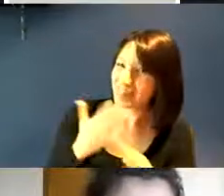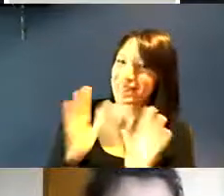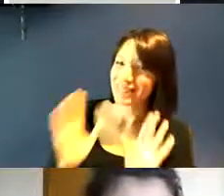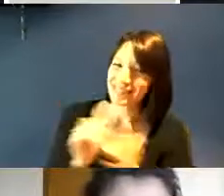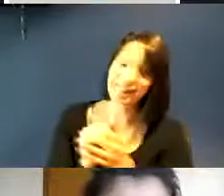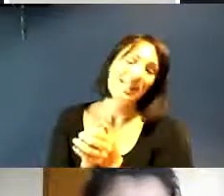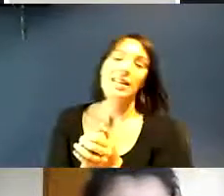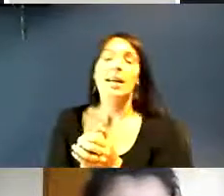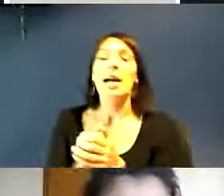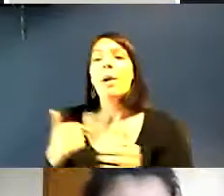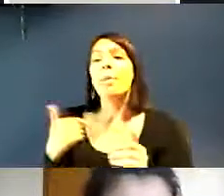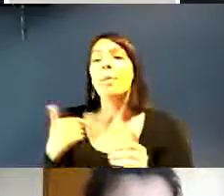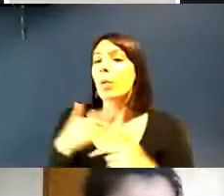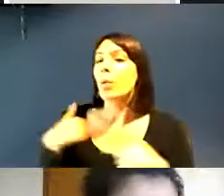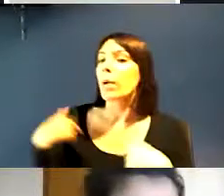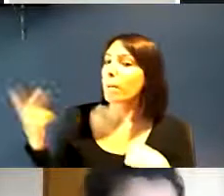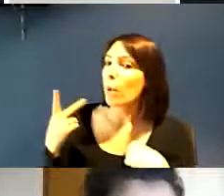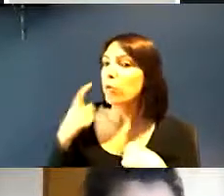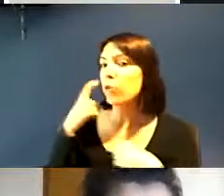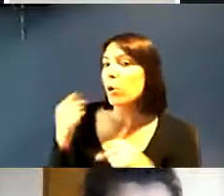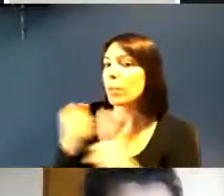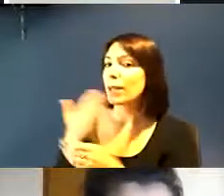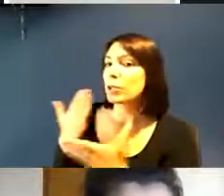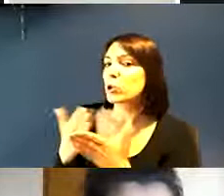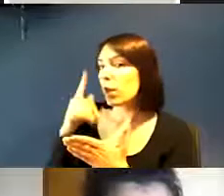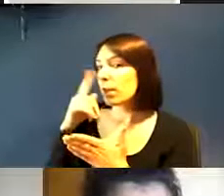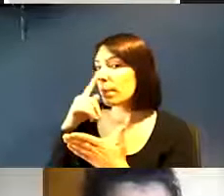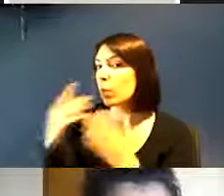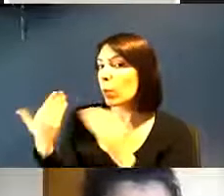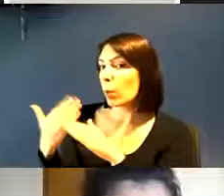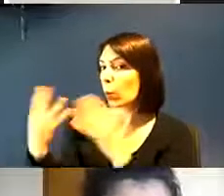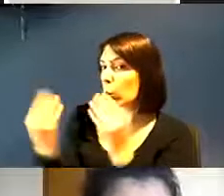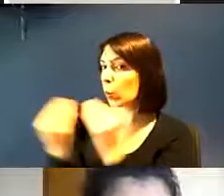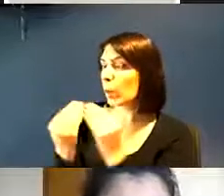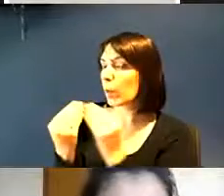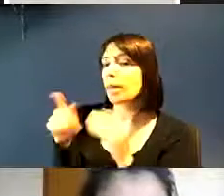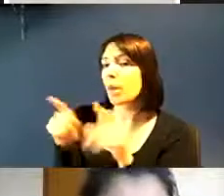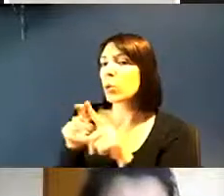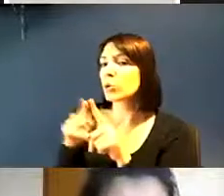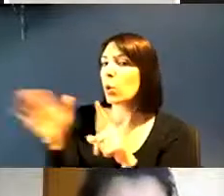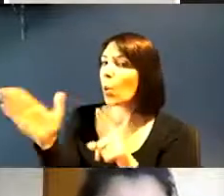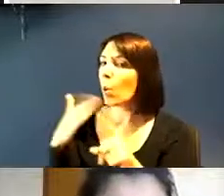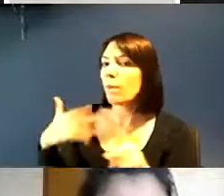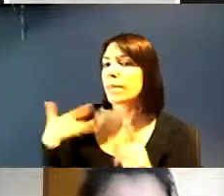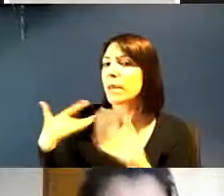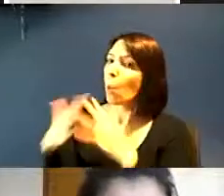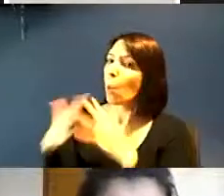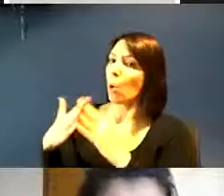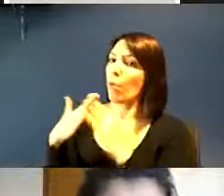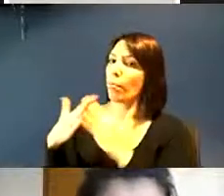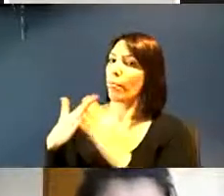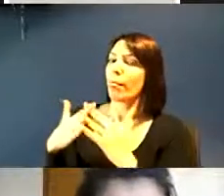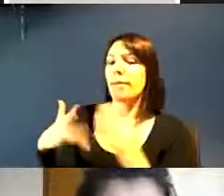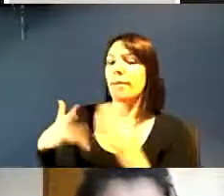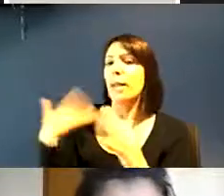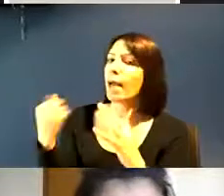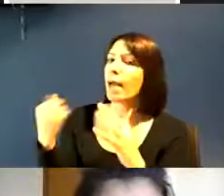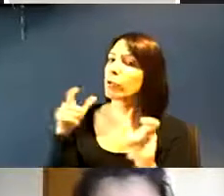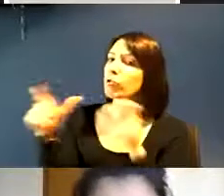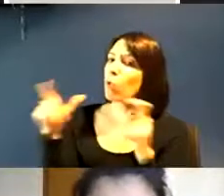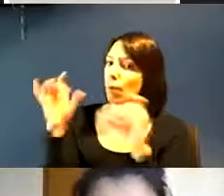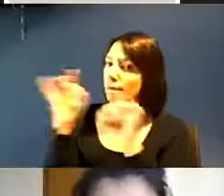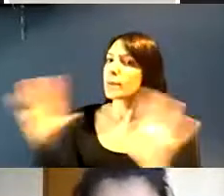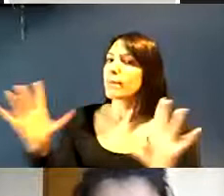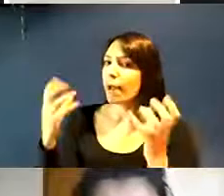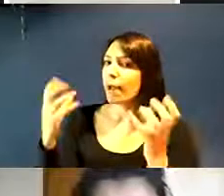we also try and make sure that the people that we work with also feel a sense of value and control within theirs. So that's kind of one of the ways that